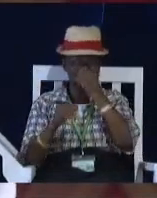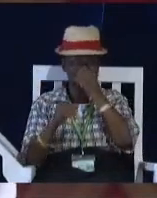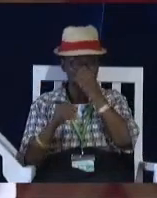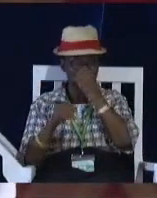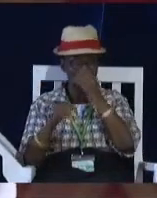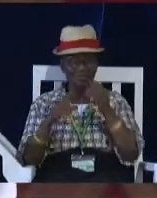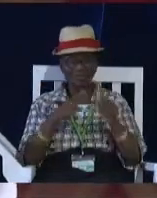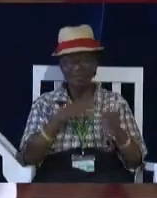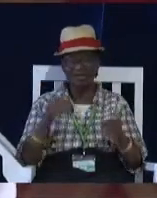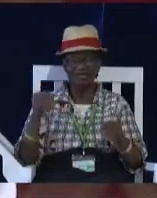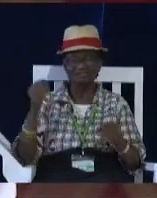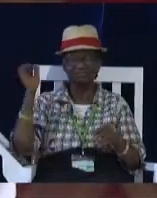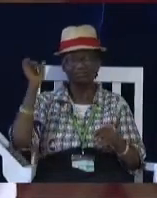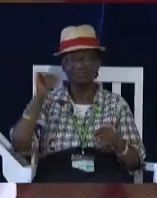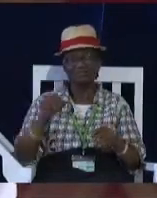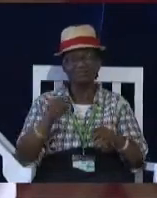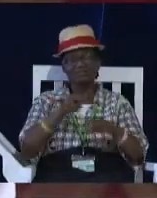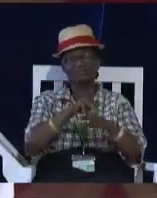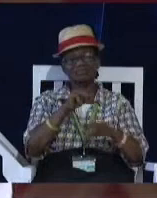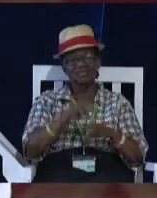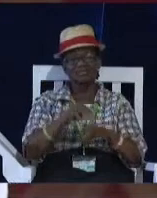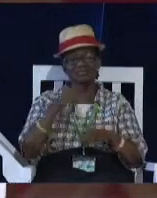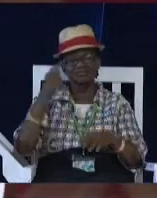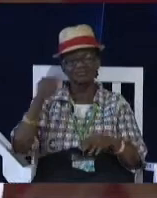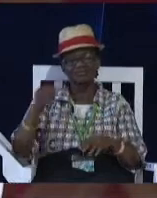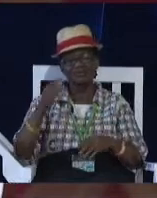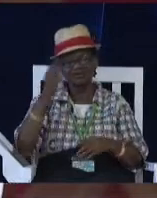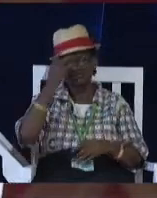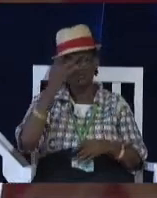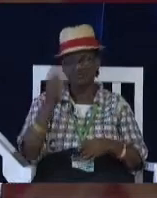And they sent for Peter.